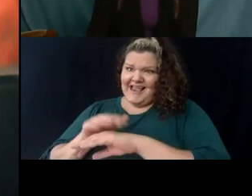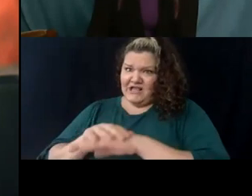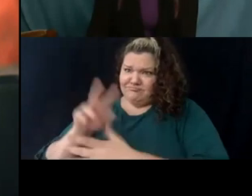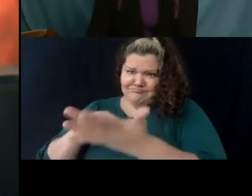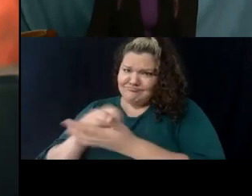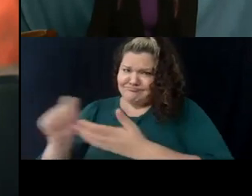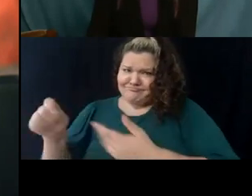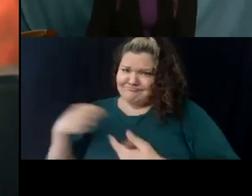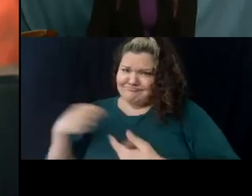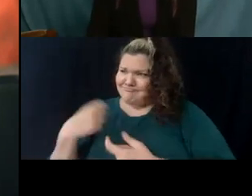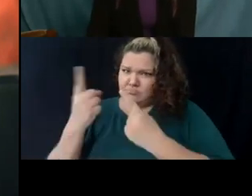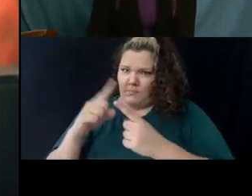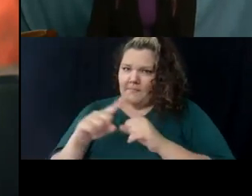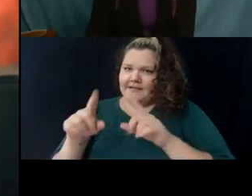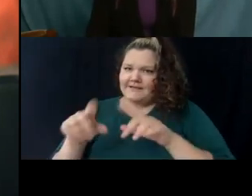comfort.